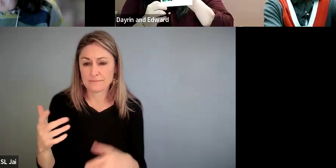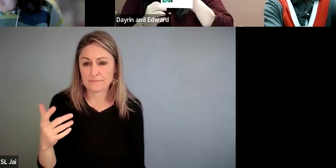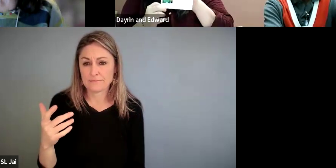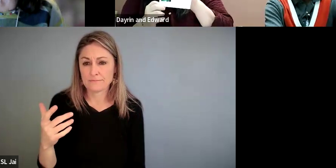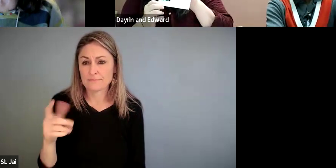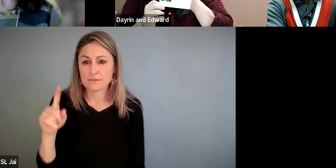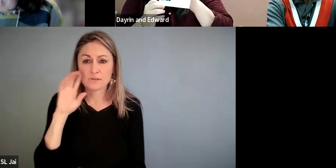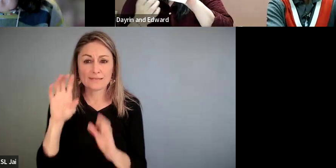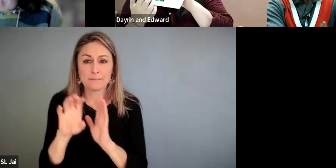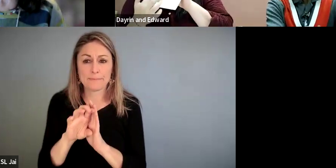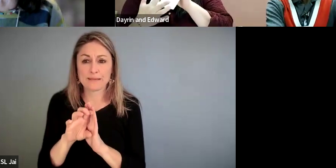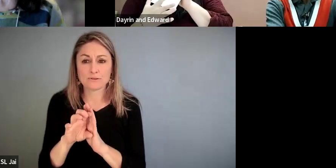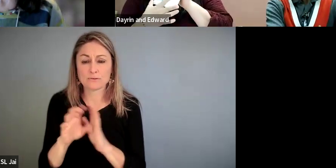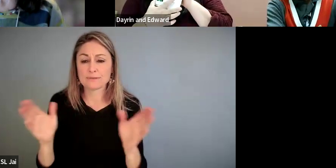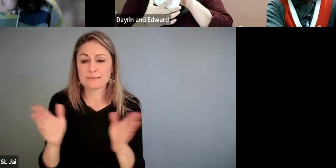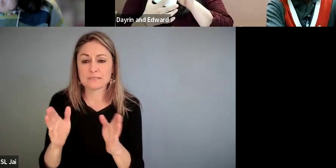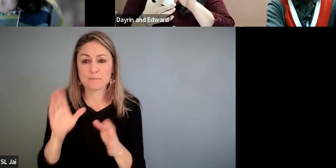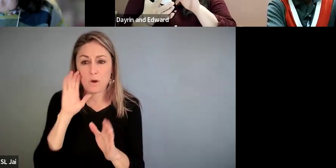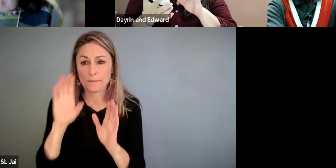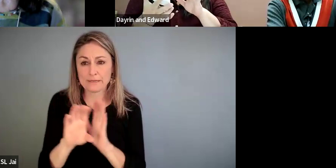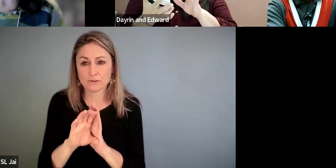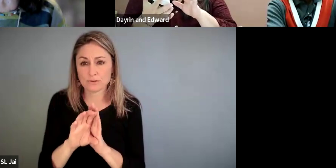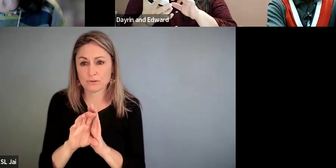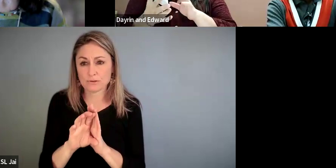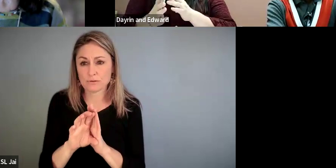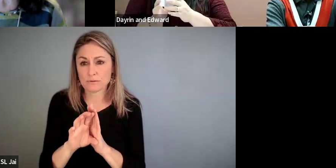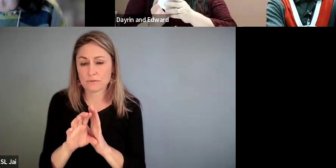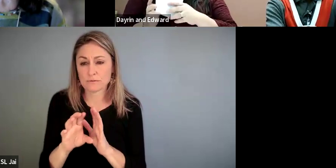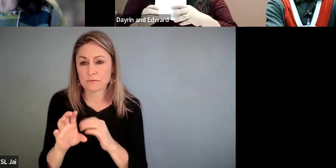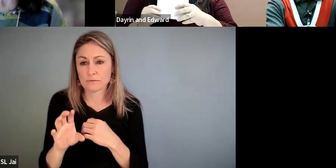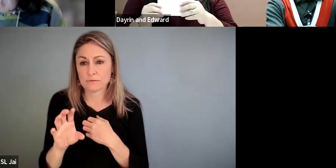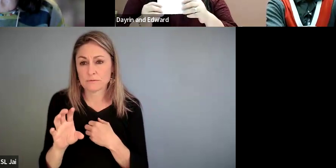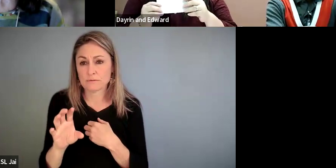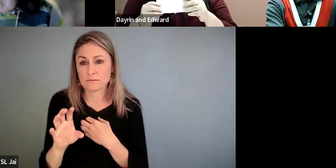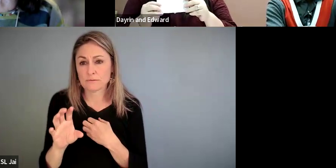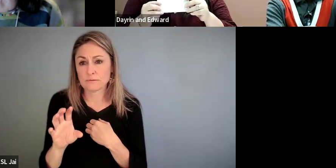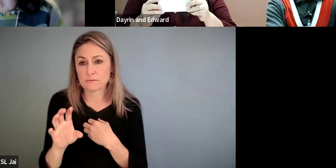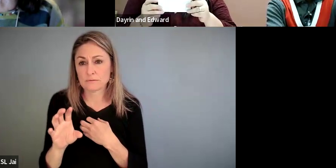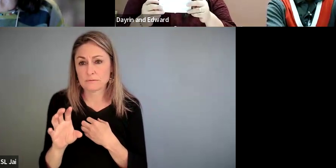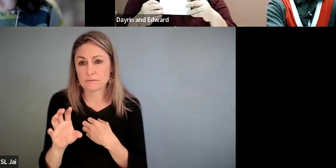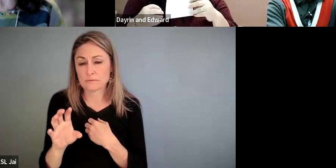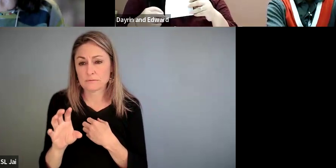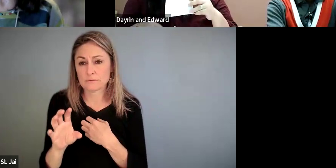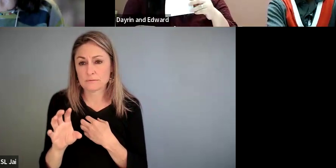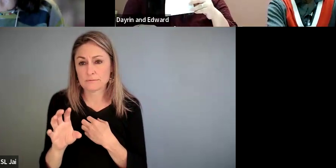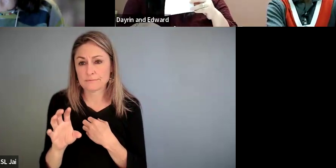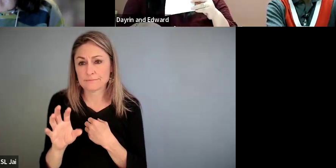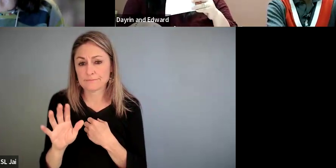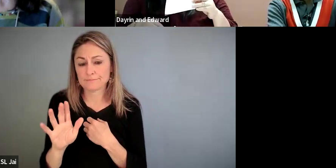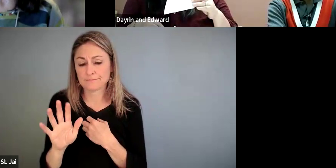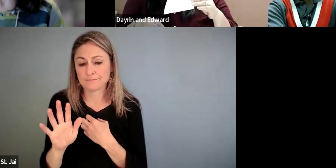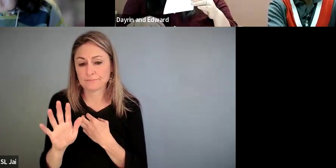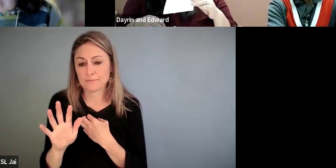a picture, small picture, and then actually these also, I don't